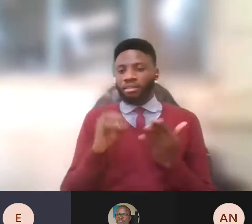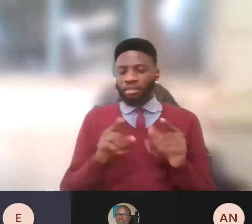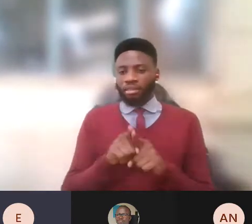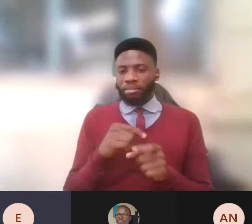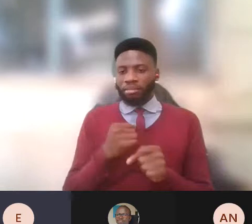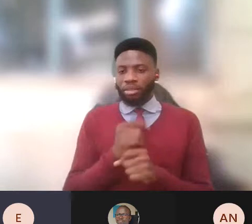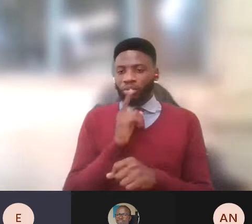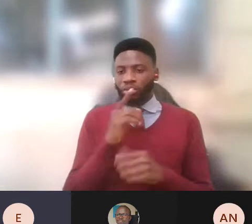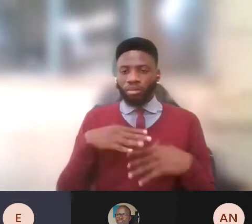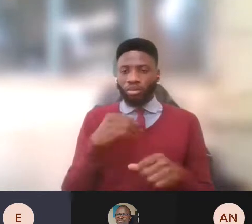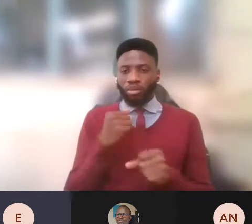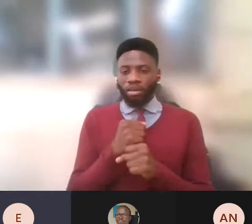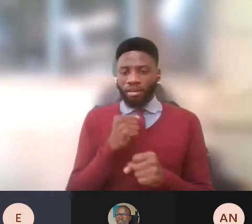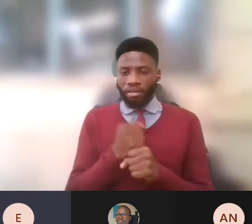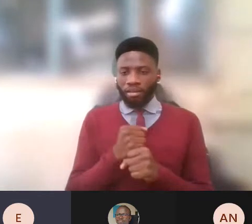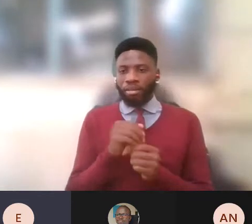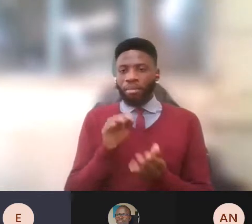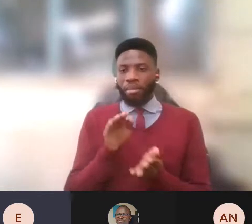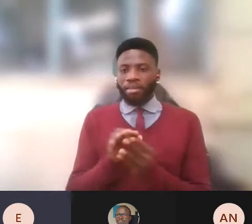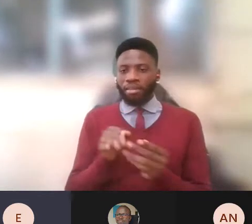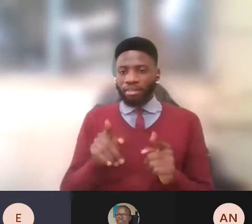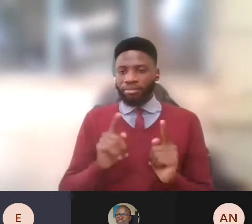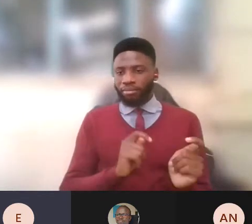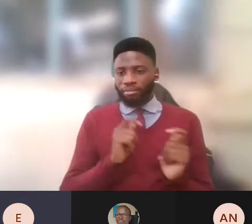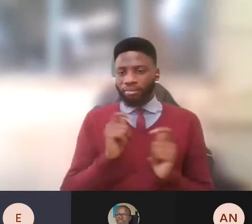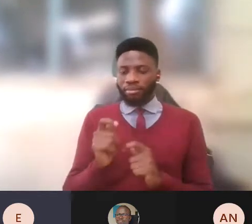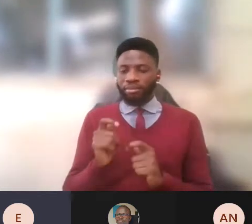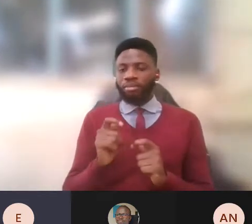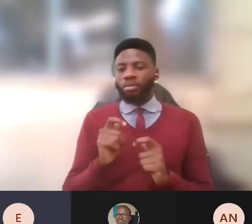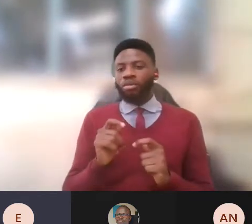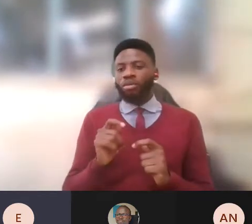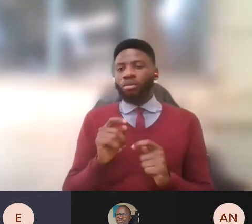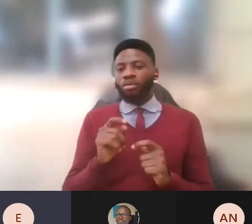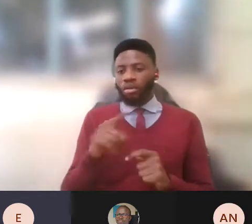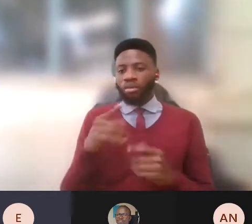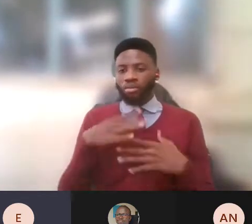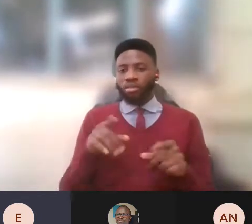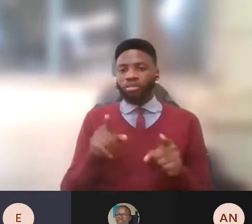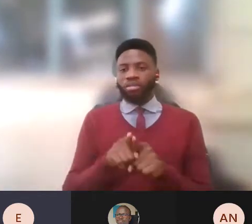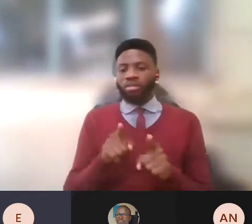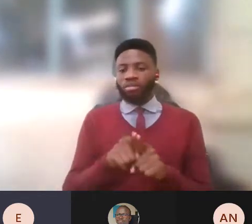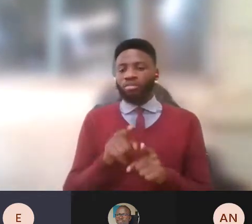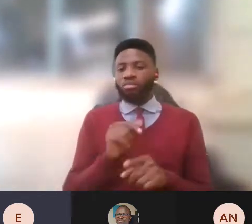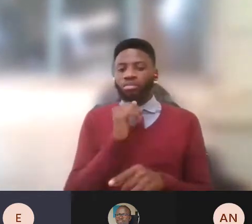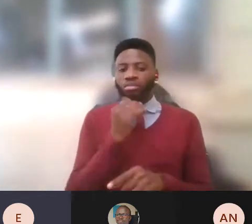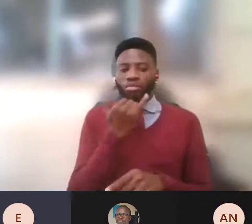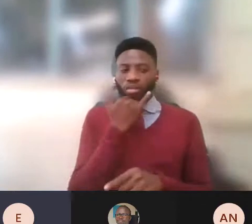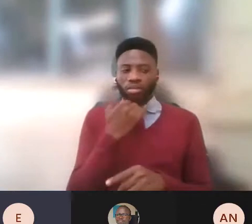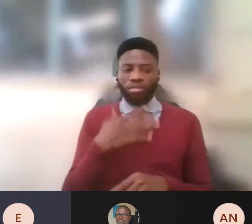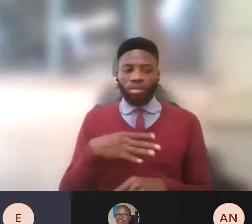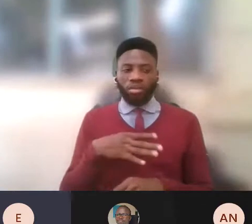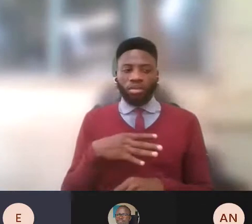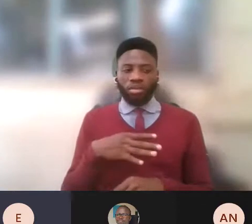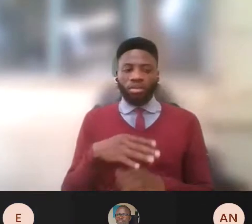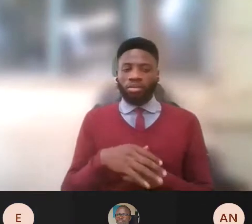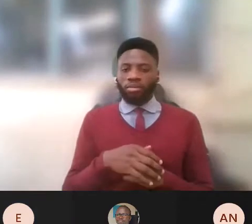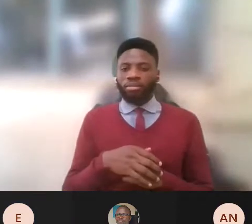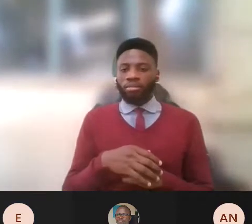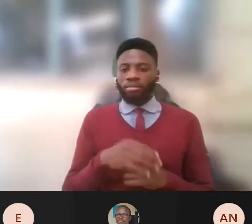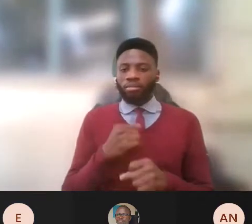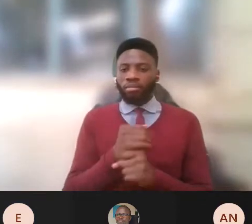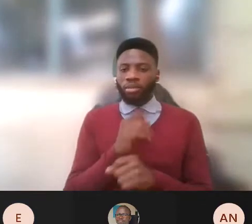sides of it, but there are also some negative sides if we let these things continue unattended. And so an